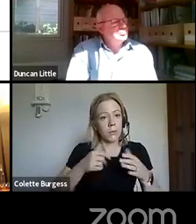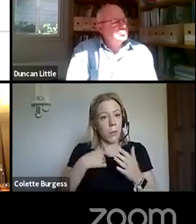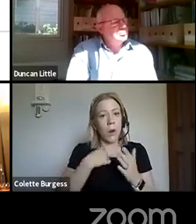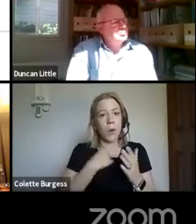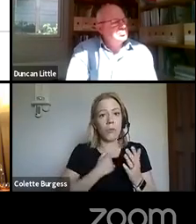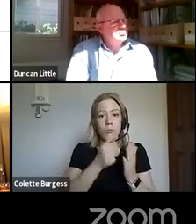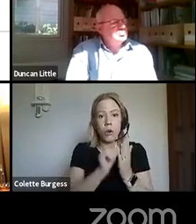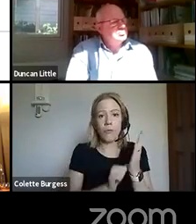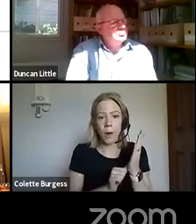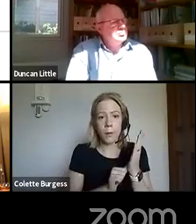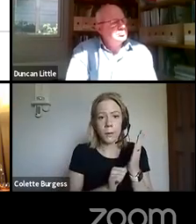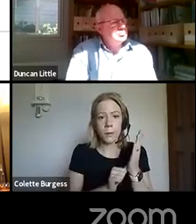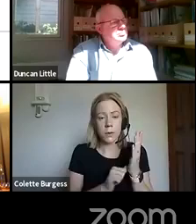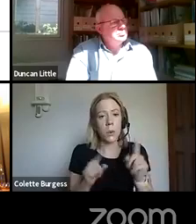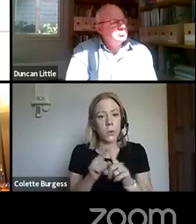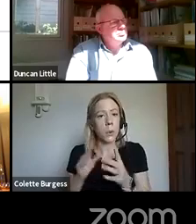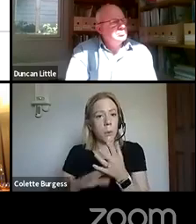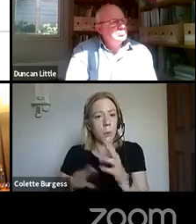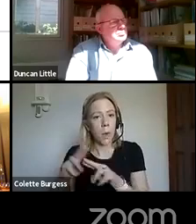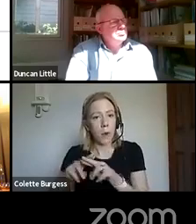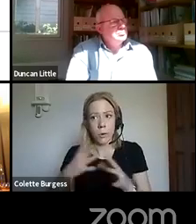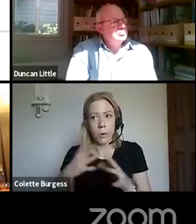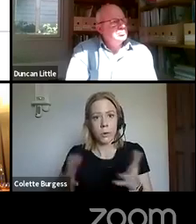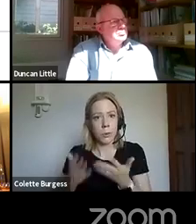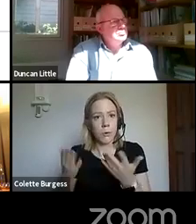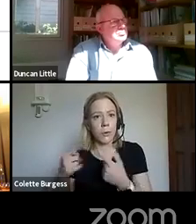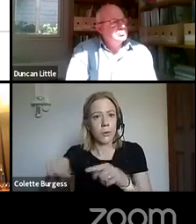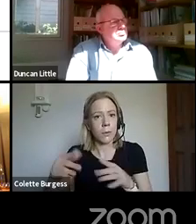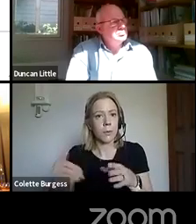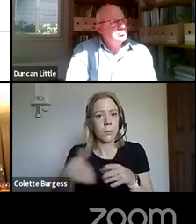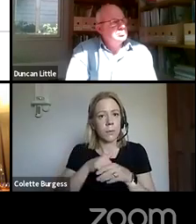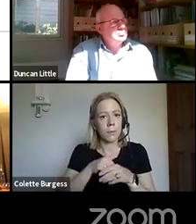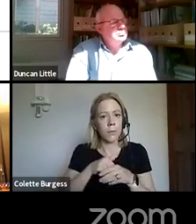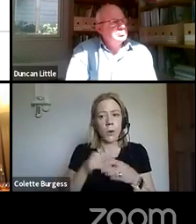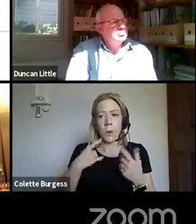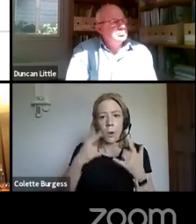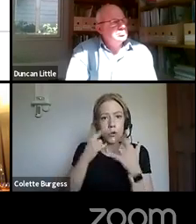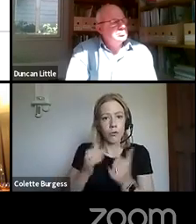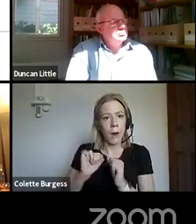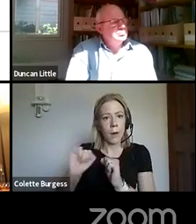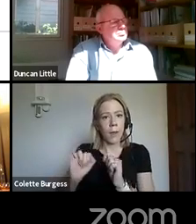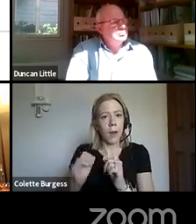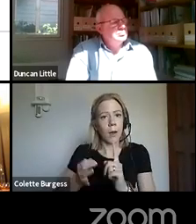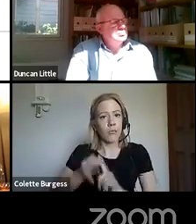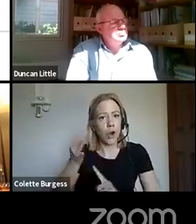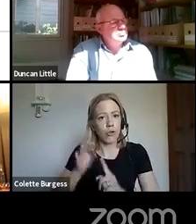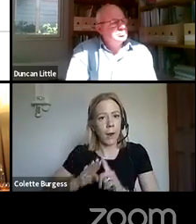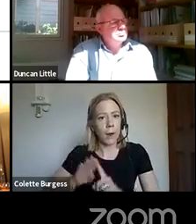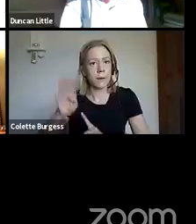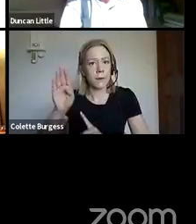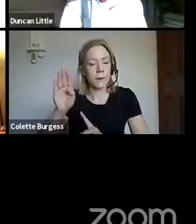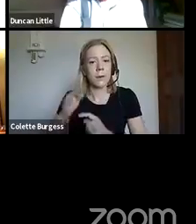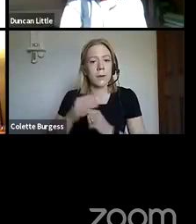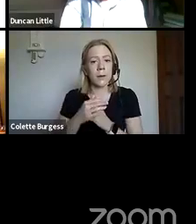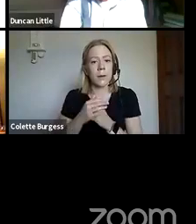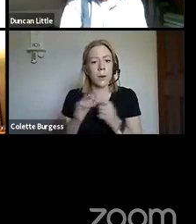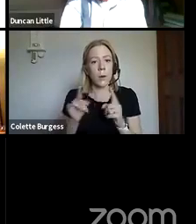programs and their parents. And we must also track their progress and the parents' confidence